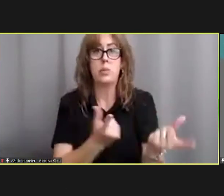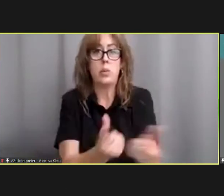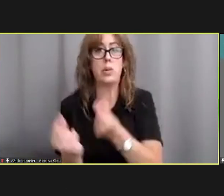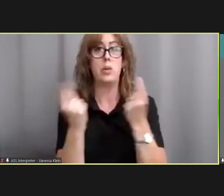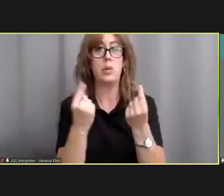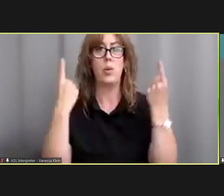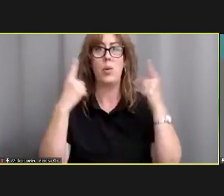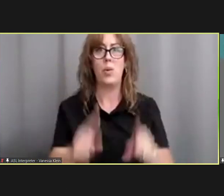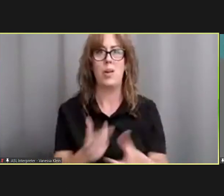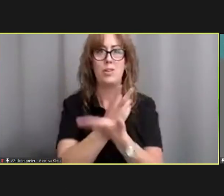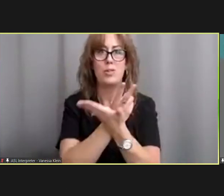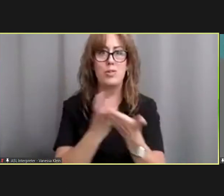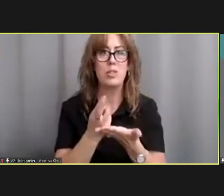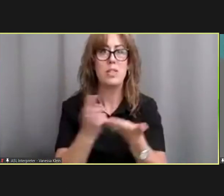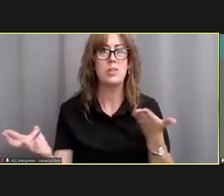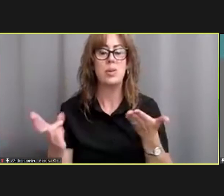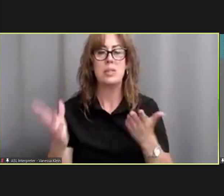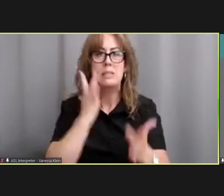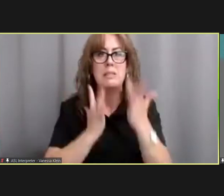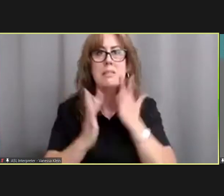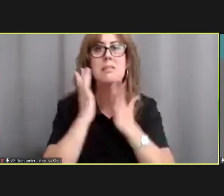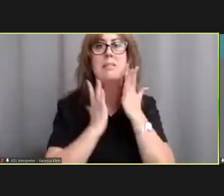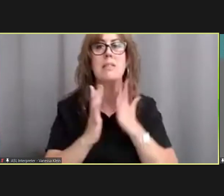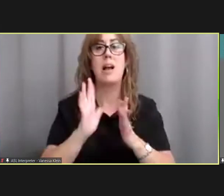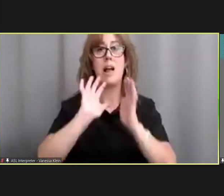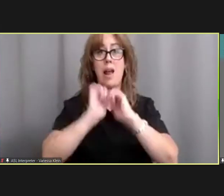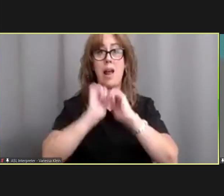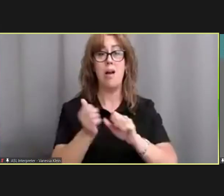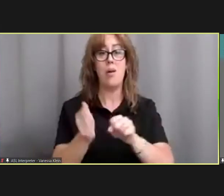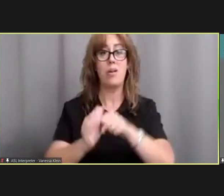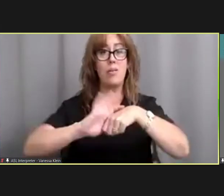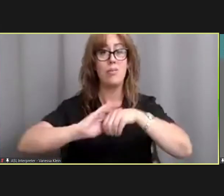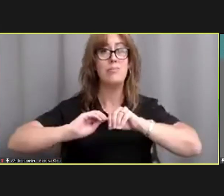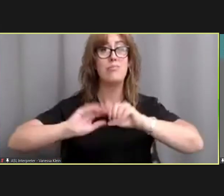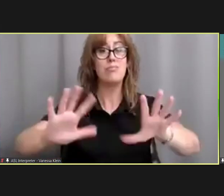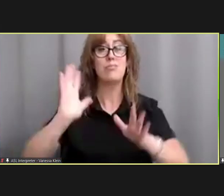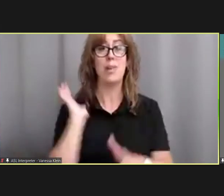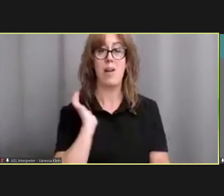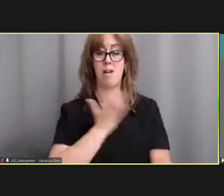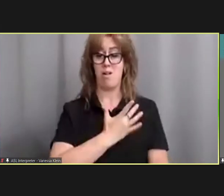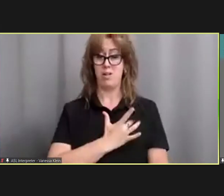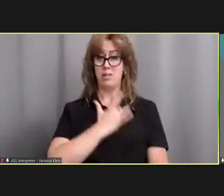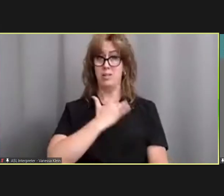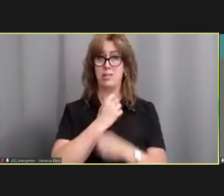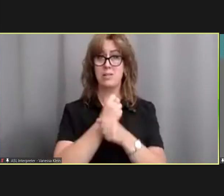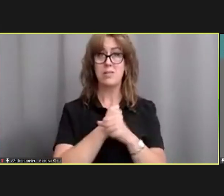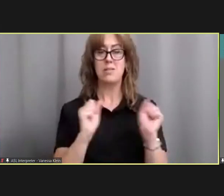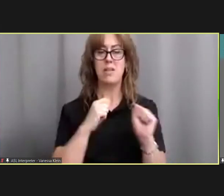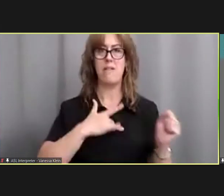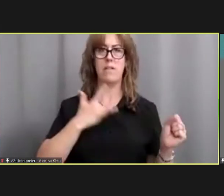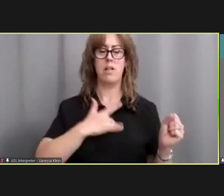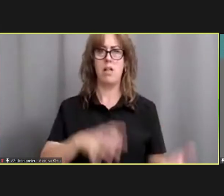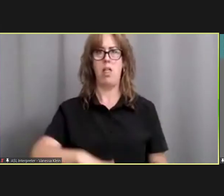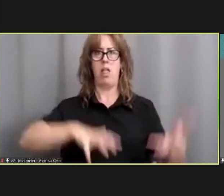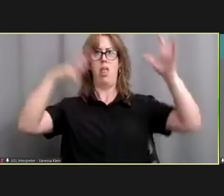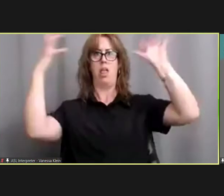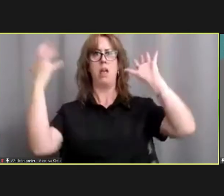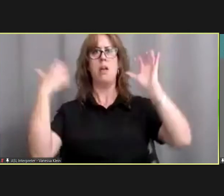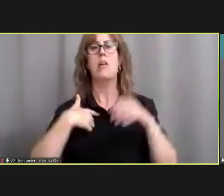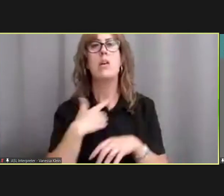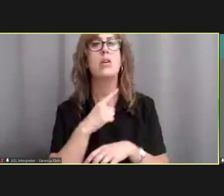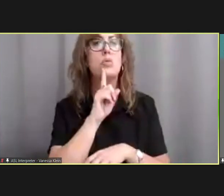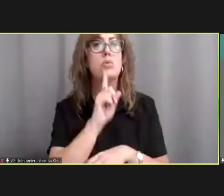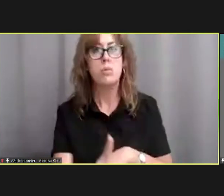has upended the West's false sense of security, there being no insurance policy left against global